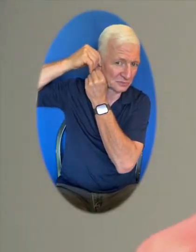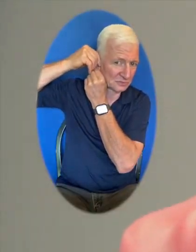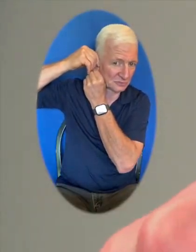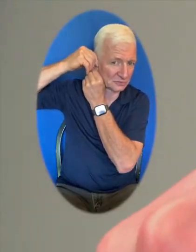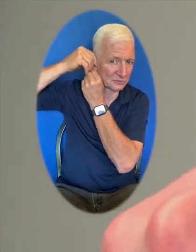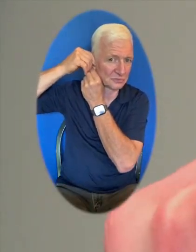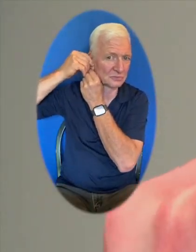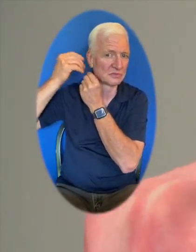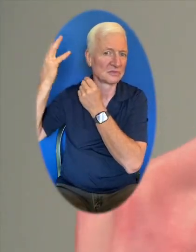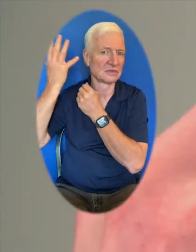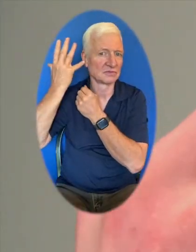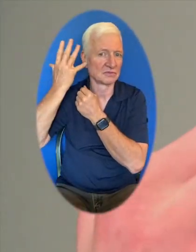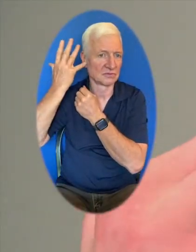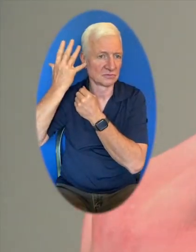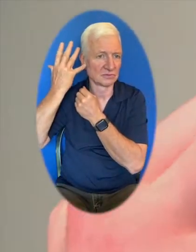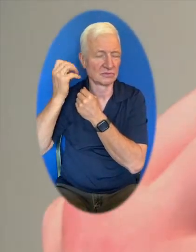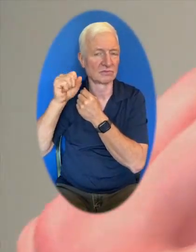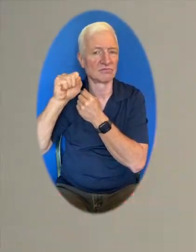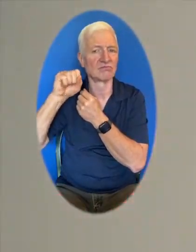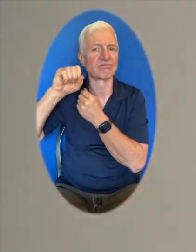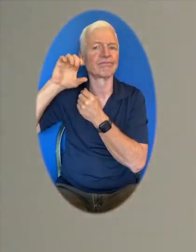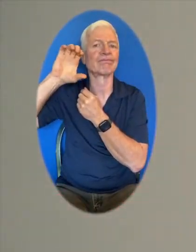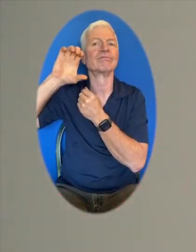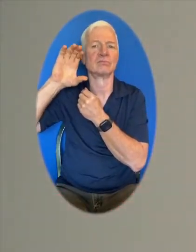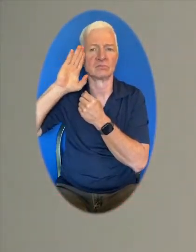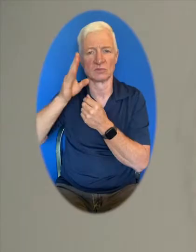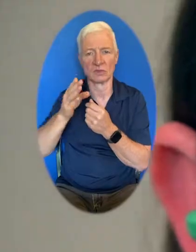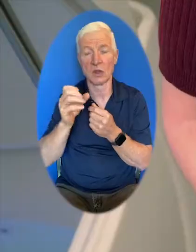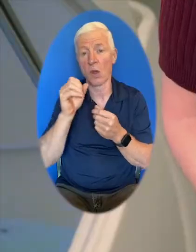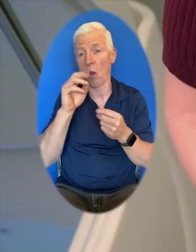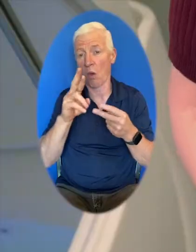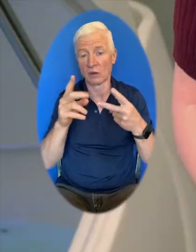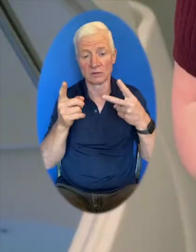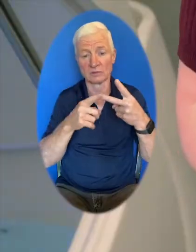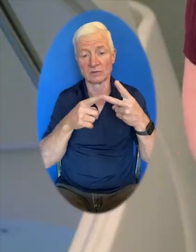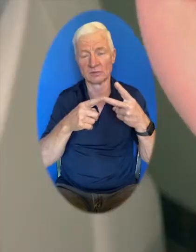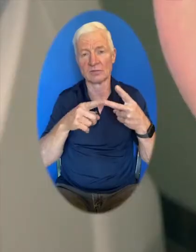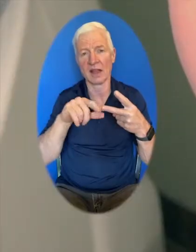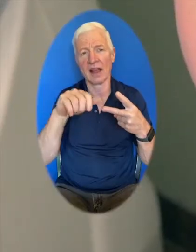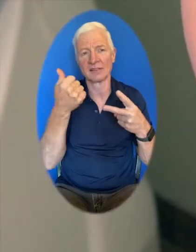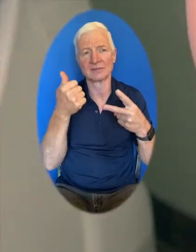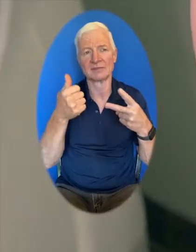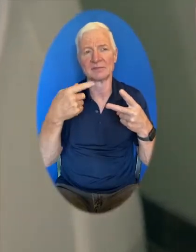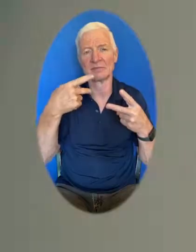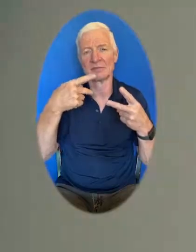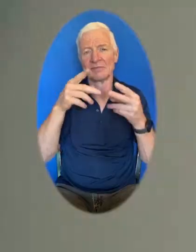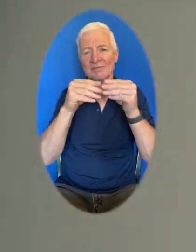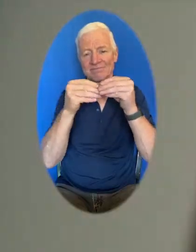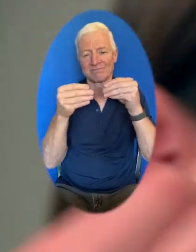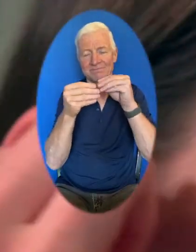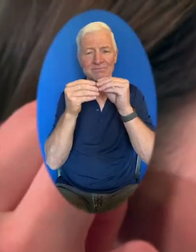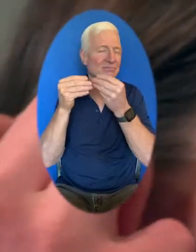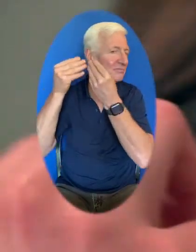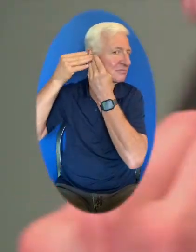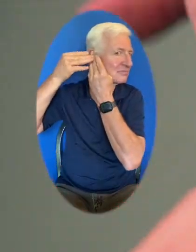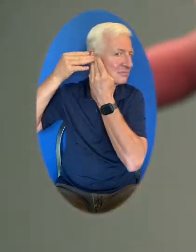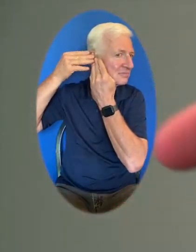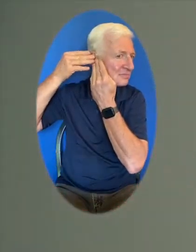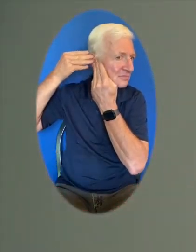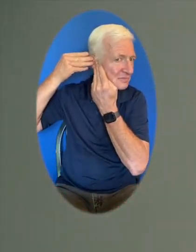canal, and allow to expand while holding in place. To use the silicone earplugs, do not insert into the ear